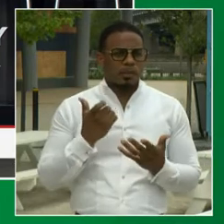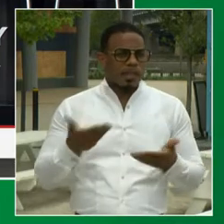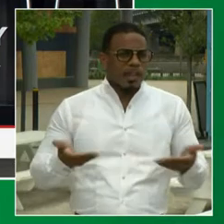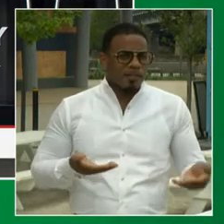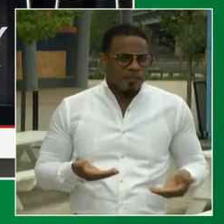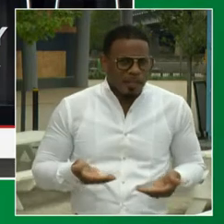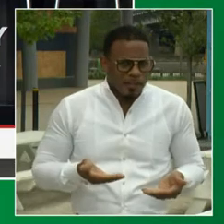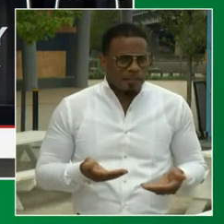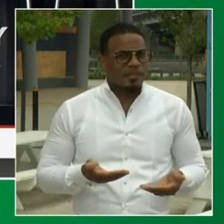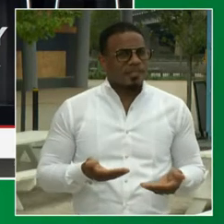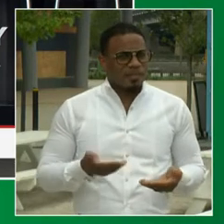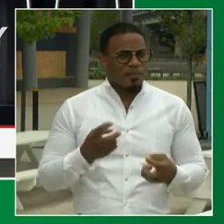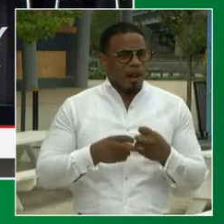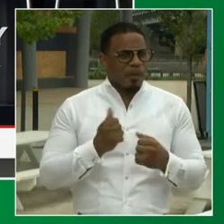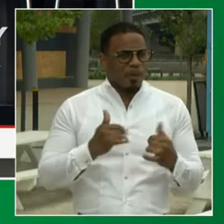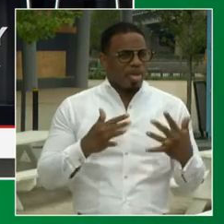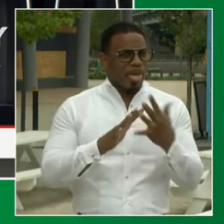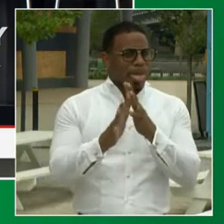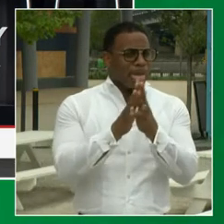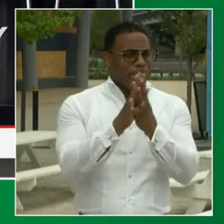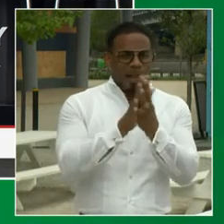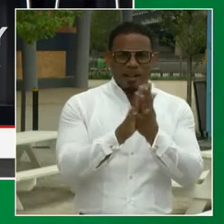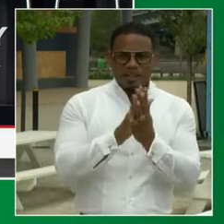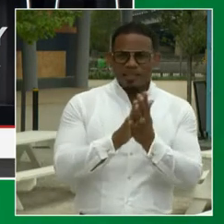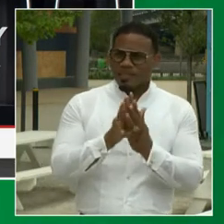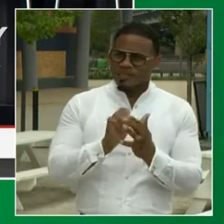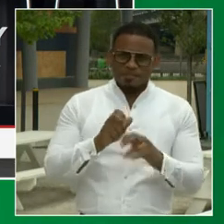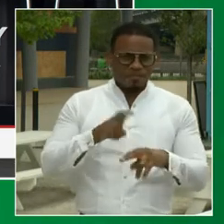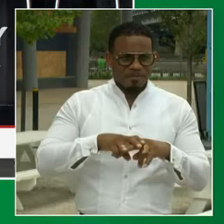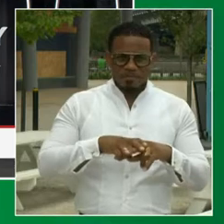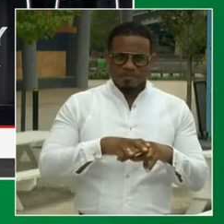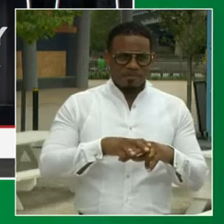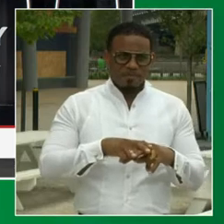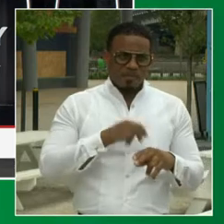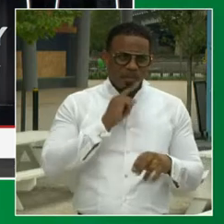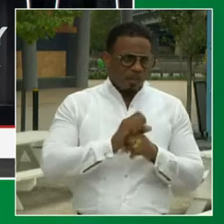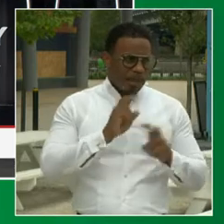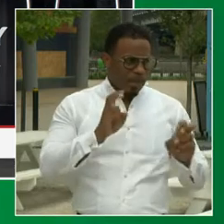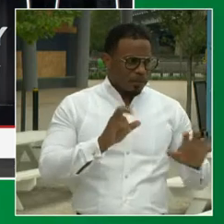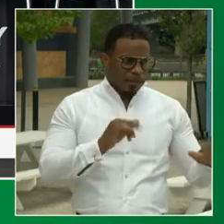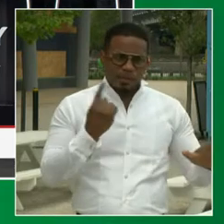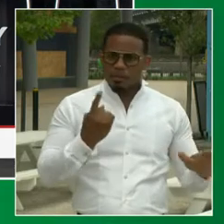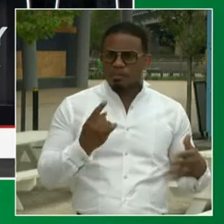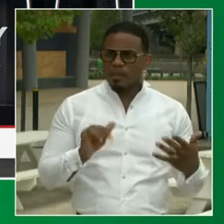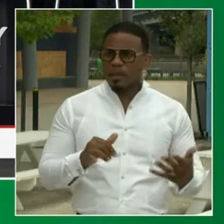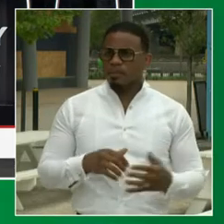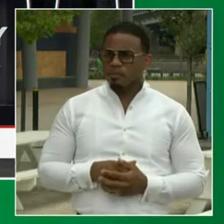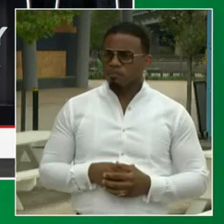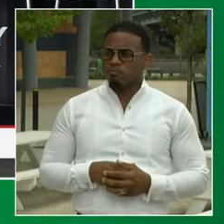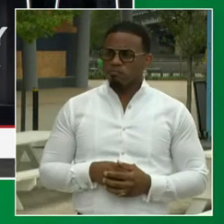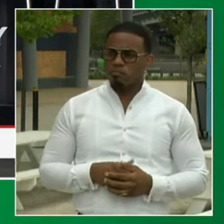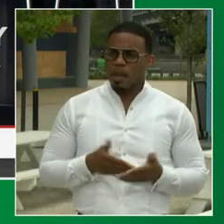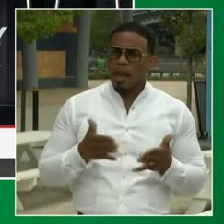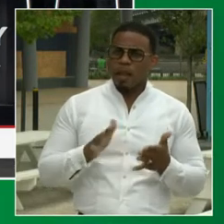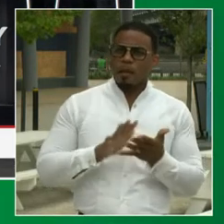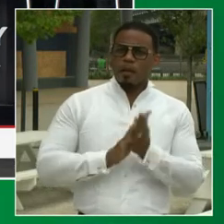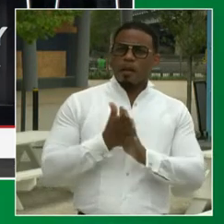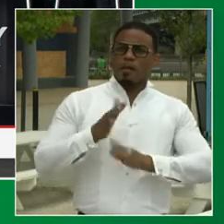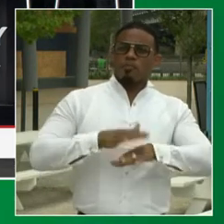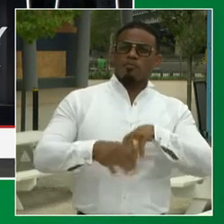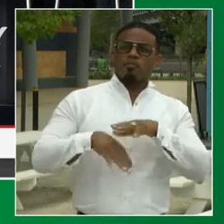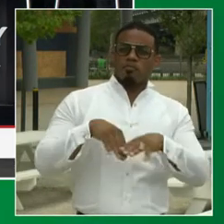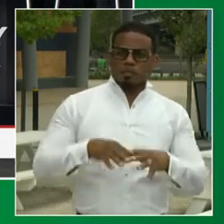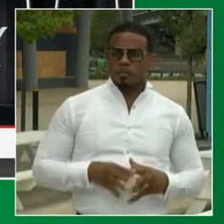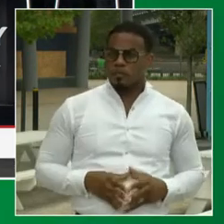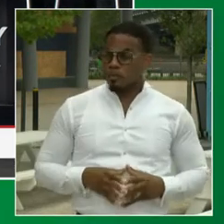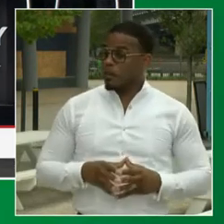invites problems. Being seated to me really isn't an issue. I think it's something that's allows you to be comfortable.